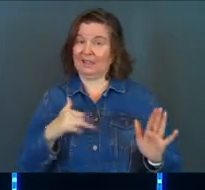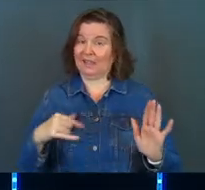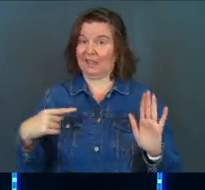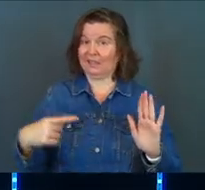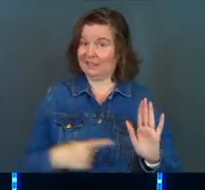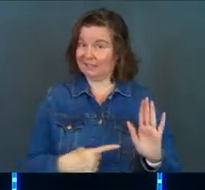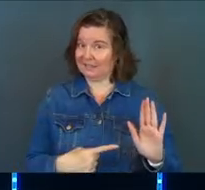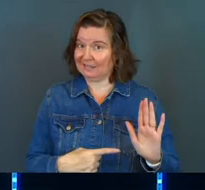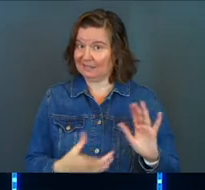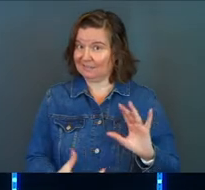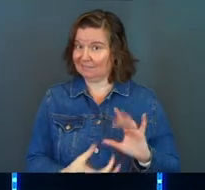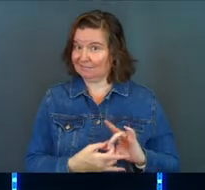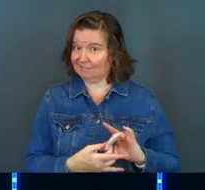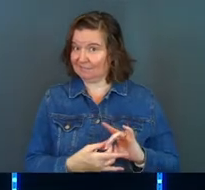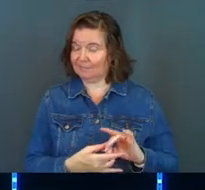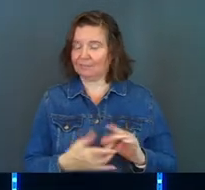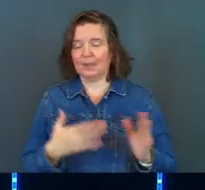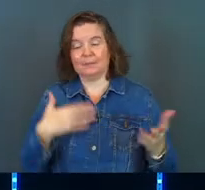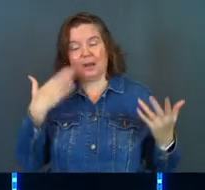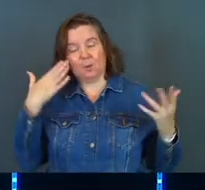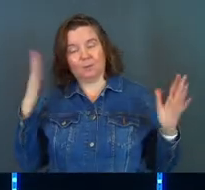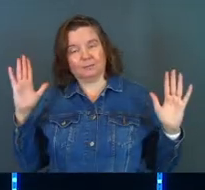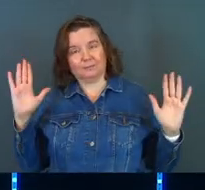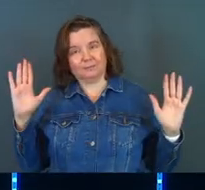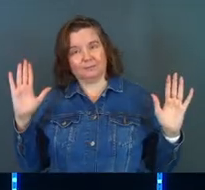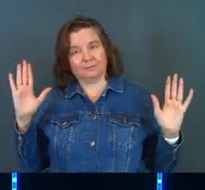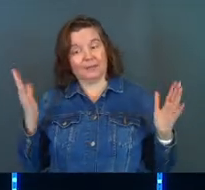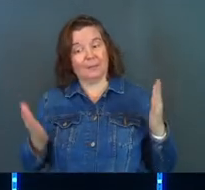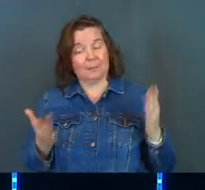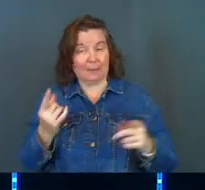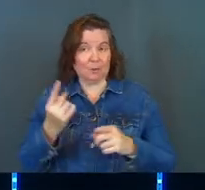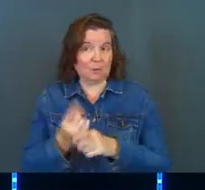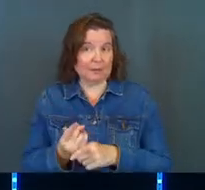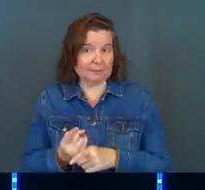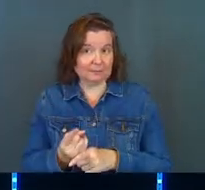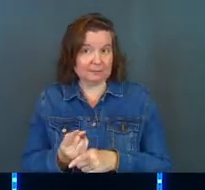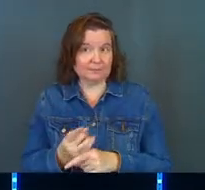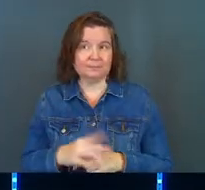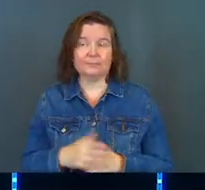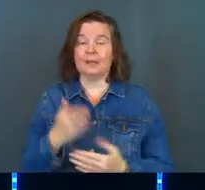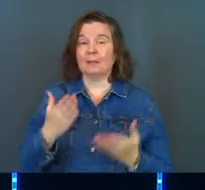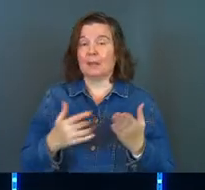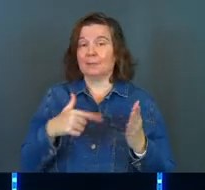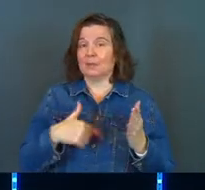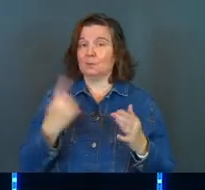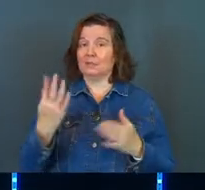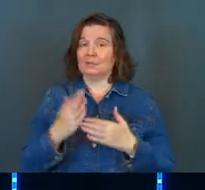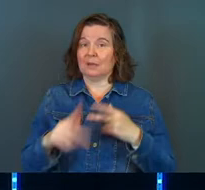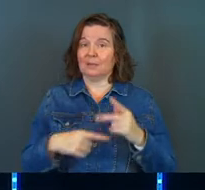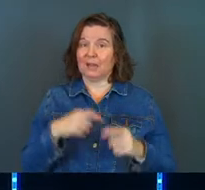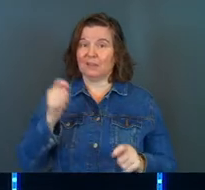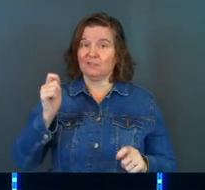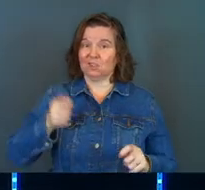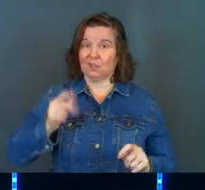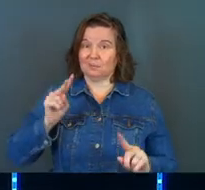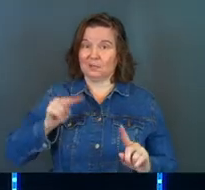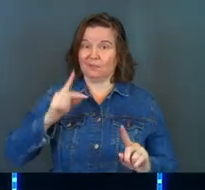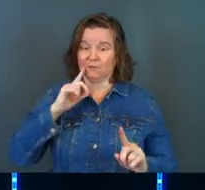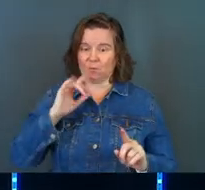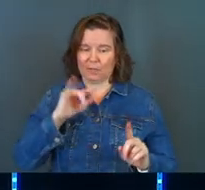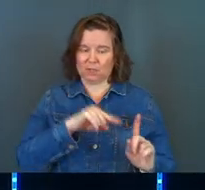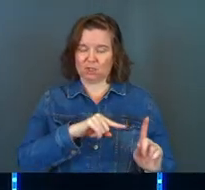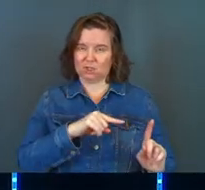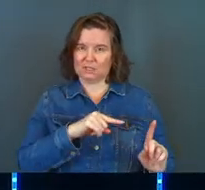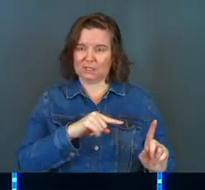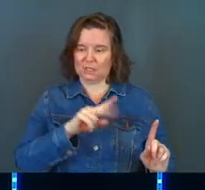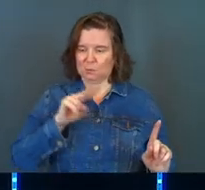like this. And I don't know. And maybe you're right. Maybe this was some kind of judgment for the fact